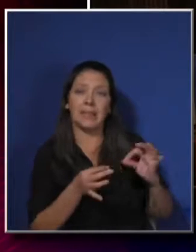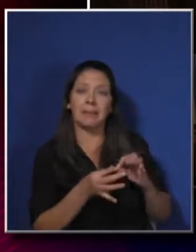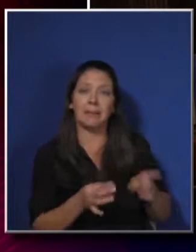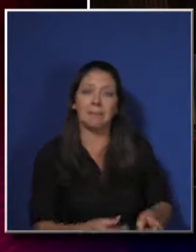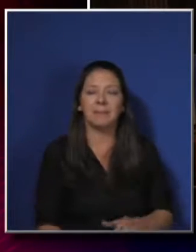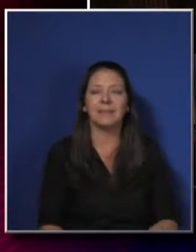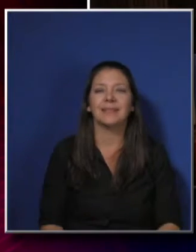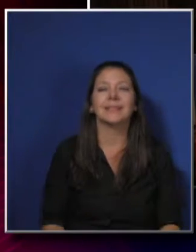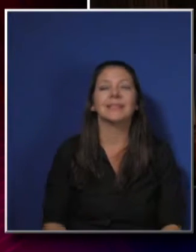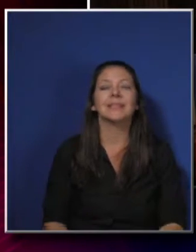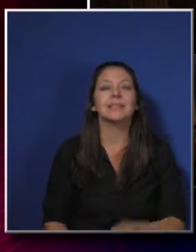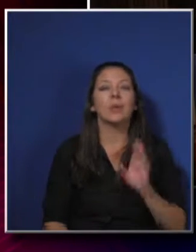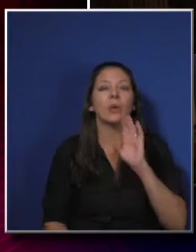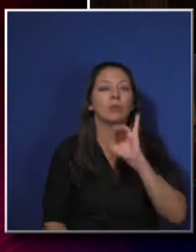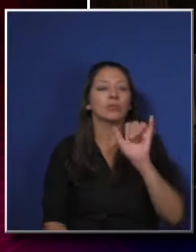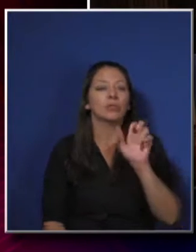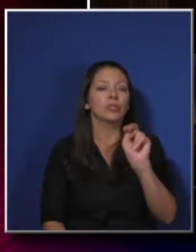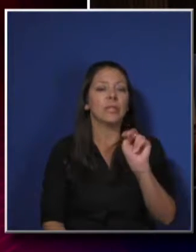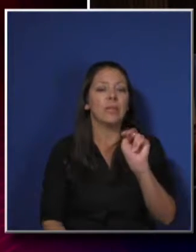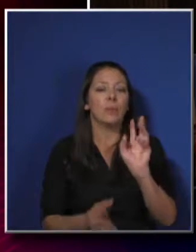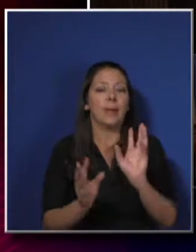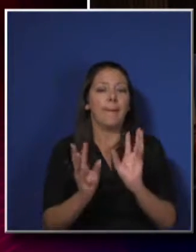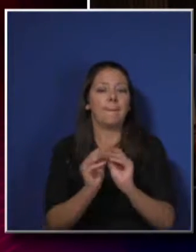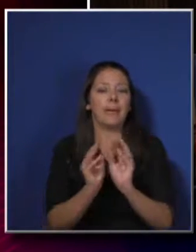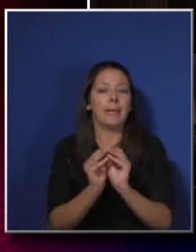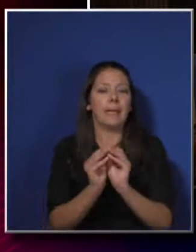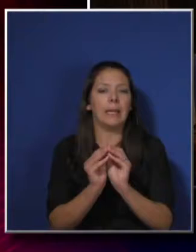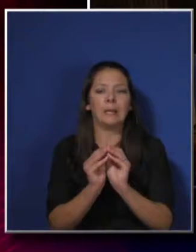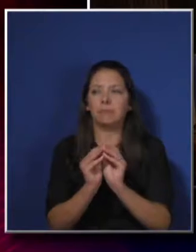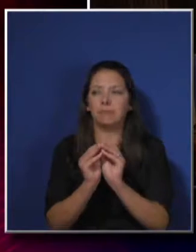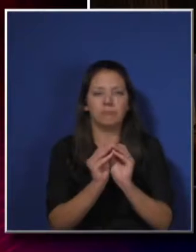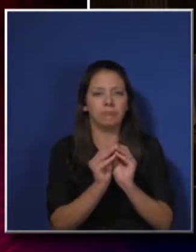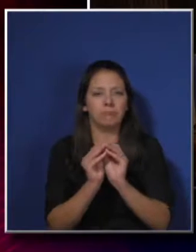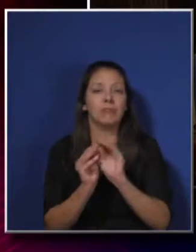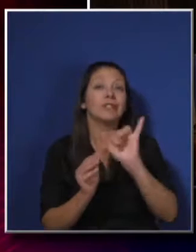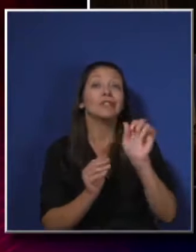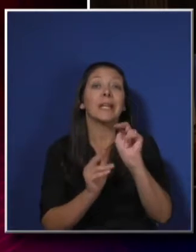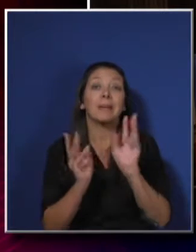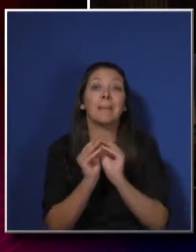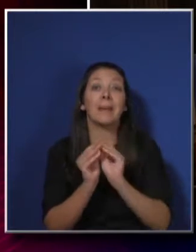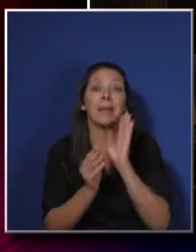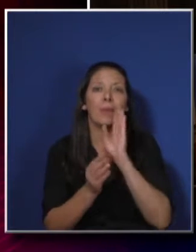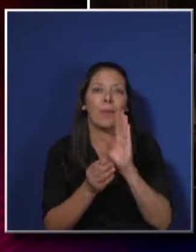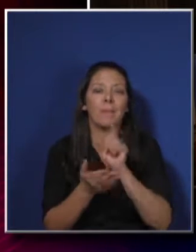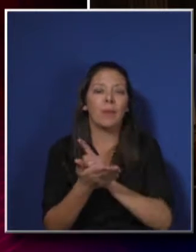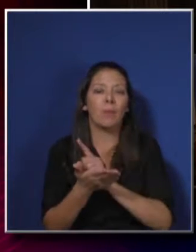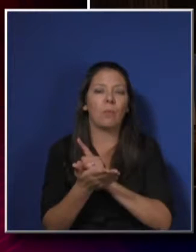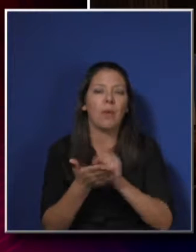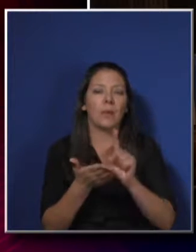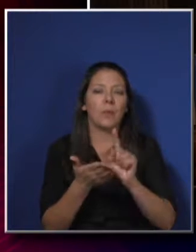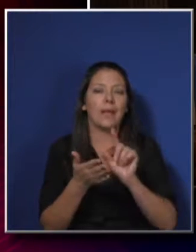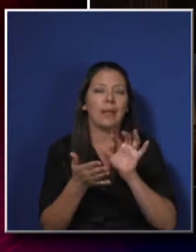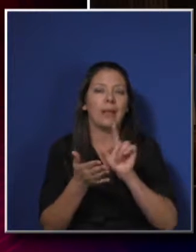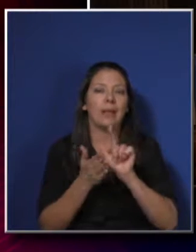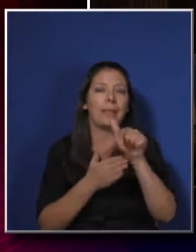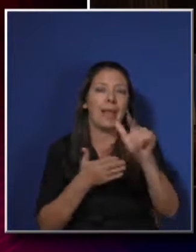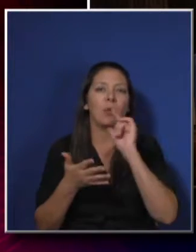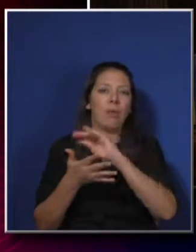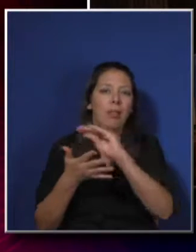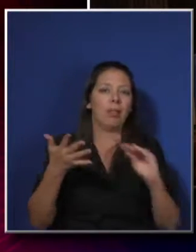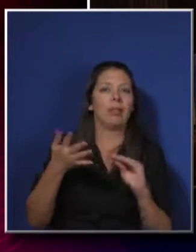So we'll be pushing the January meeting, let me click over here. January meeting will be 1 week later, so